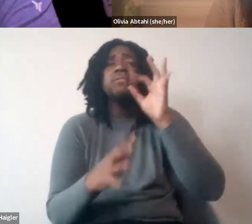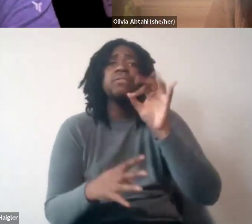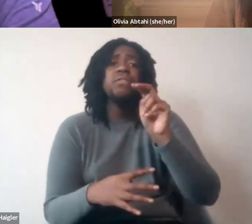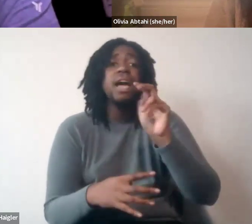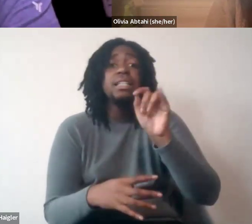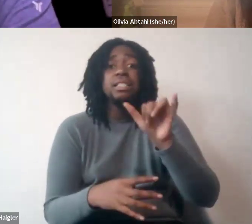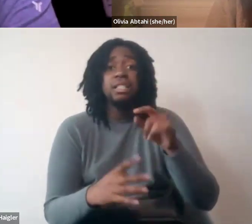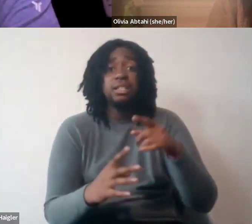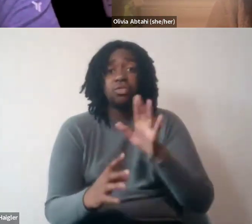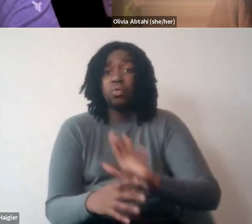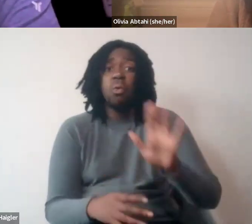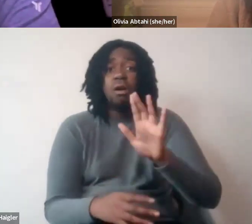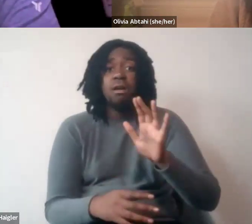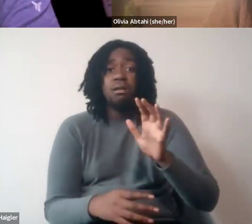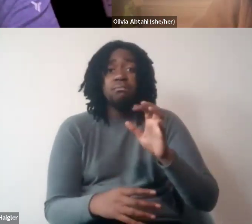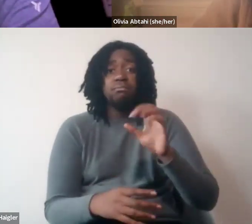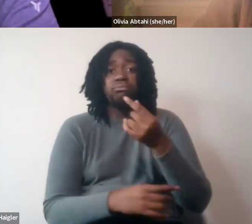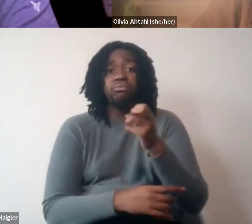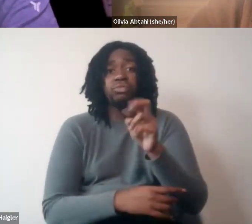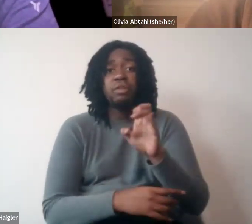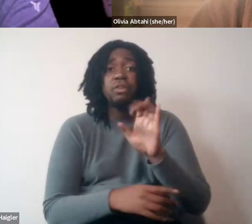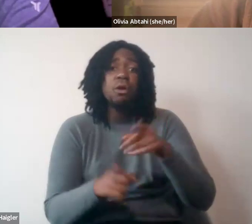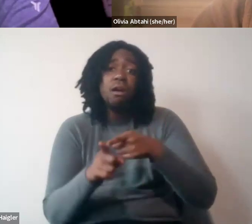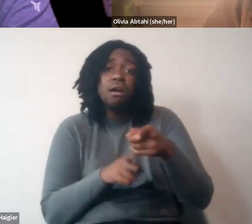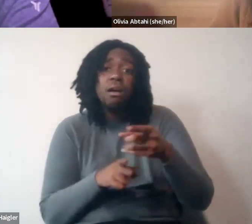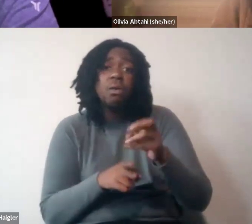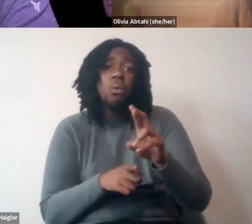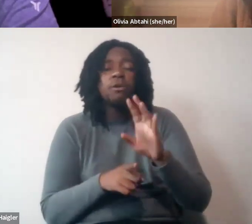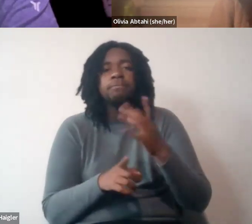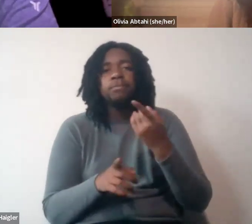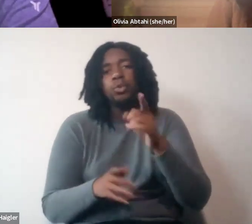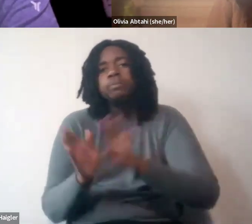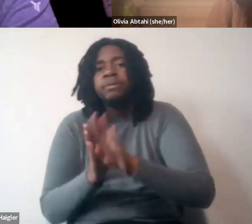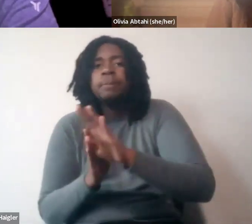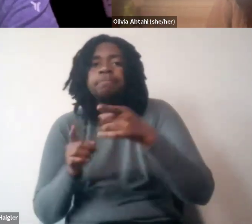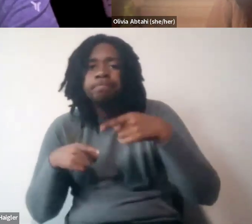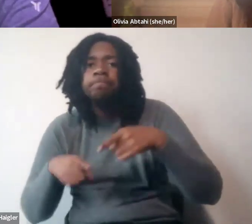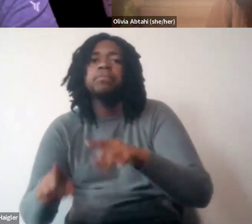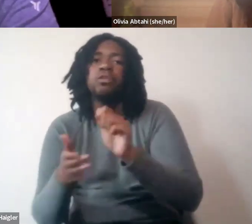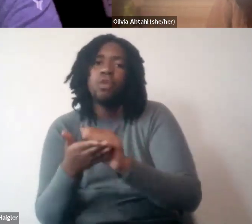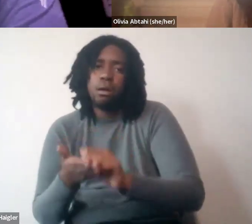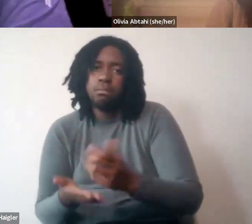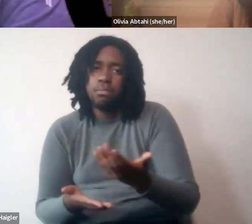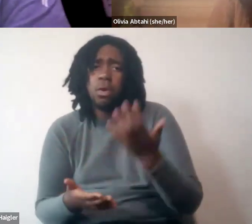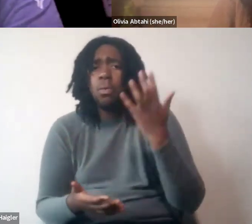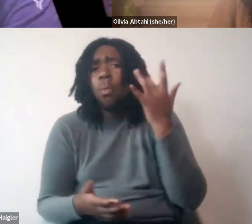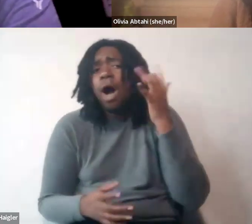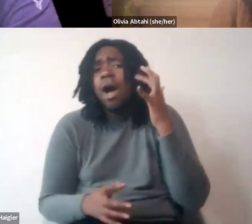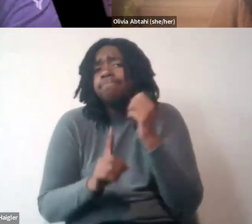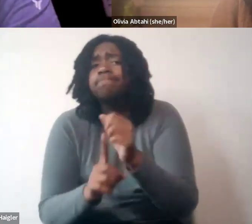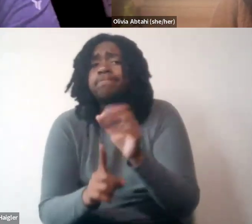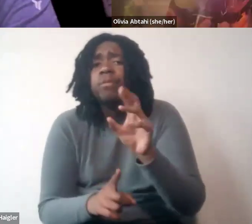before, kind of in the chronology of your writing? Or what drew you to writing fantasy, I guess, is another way to put